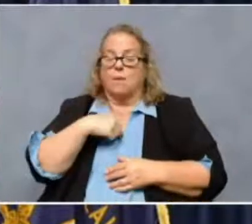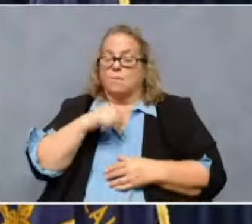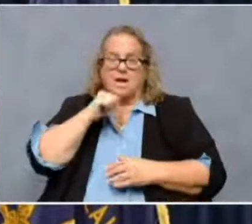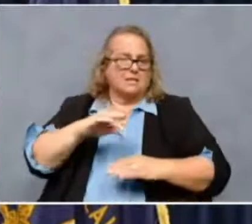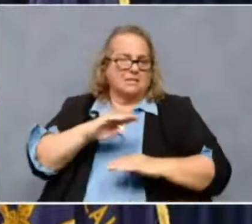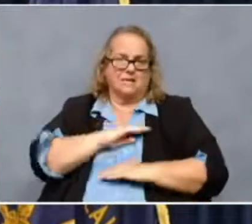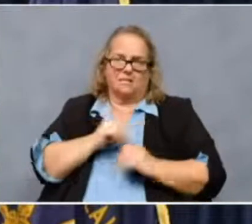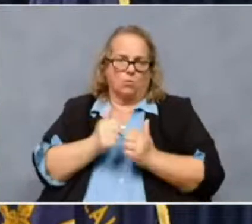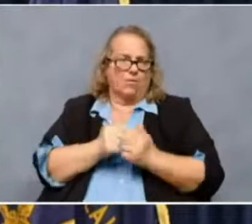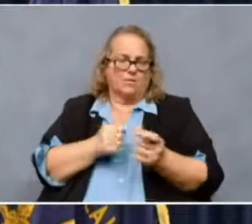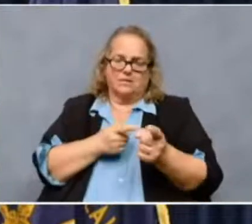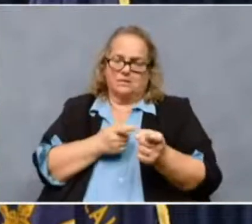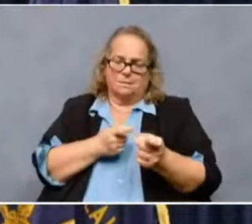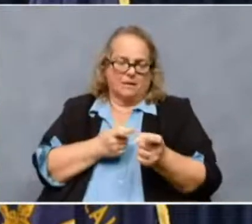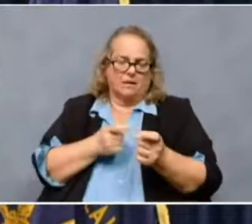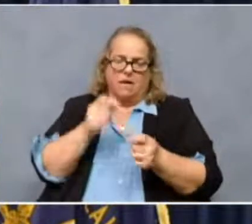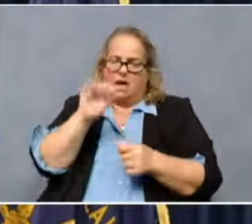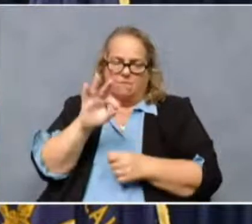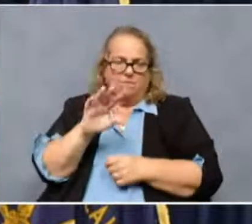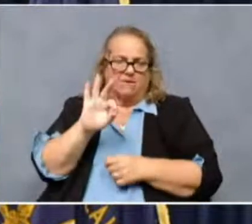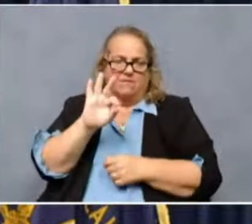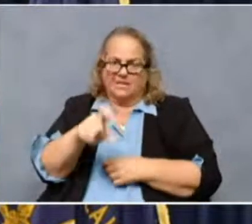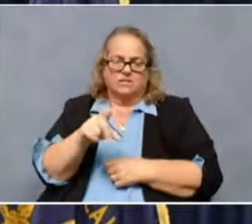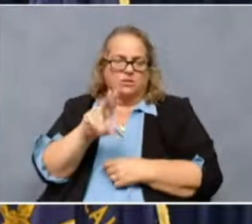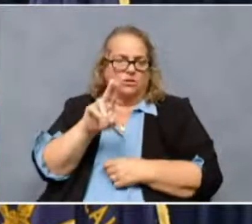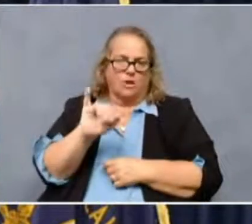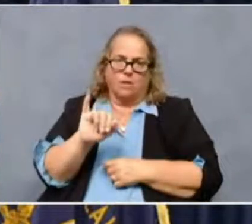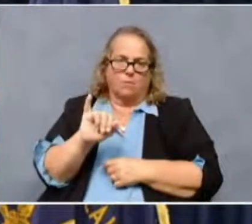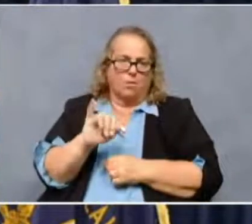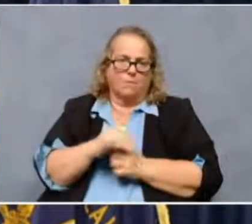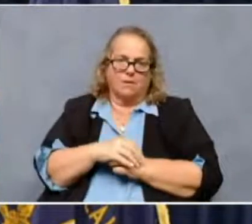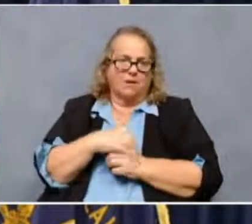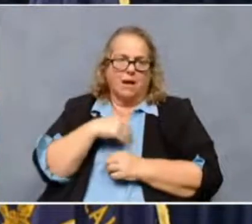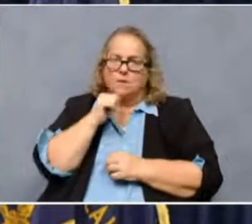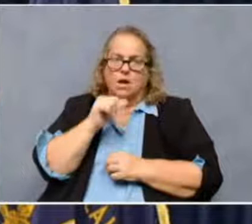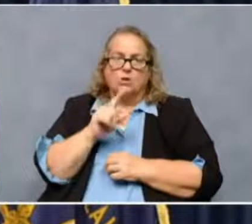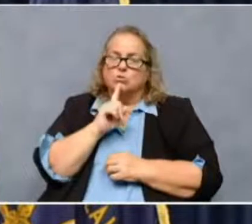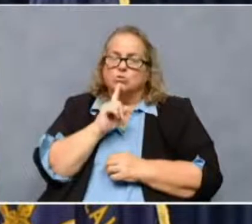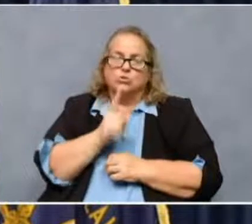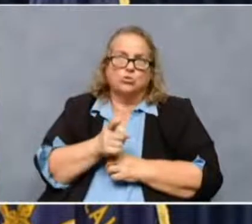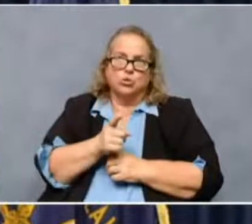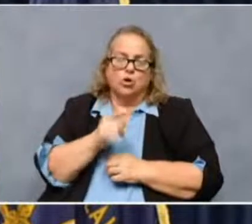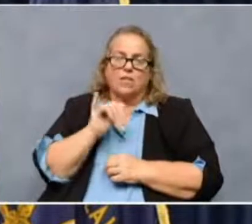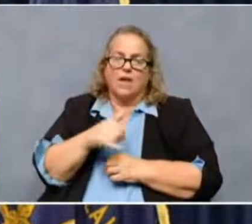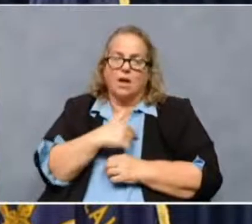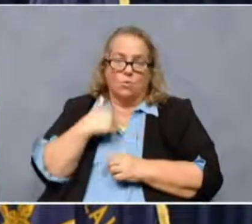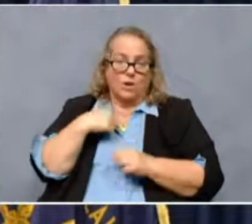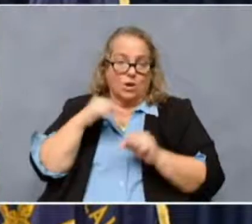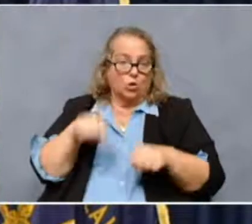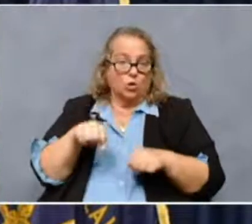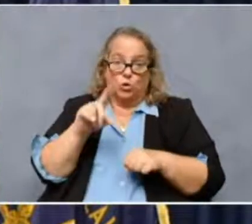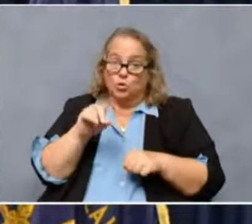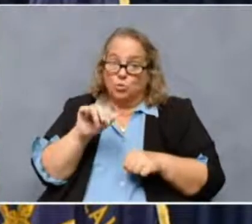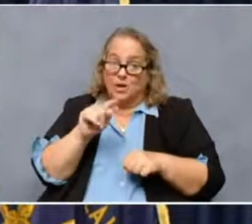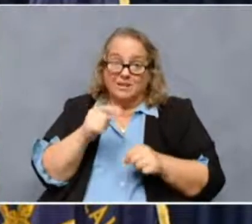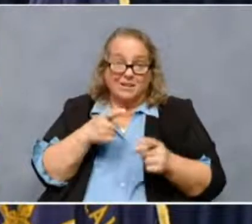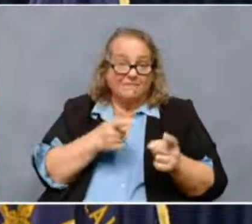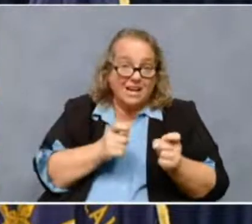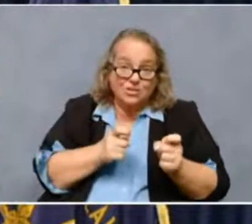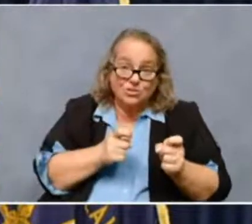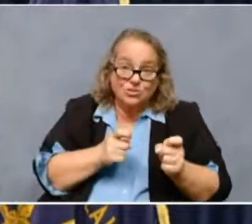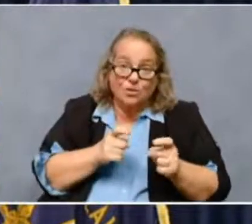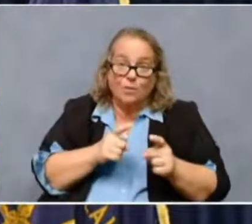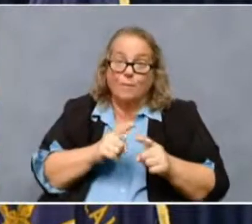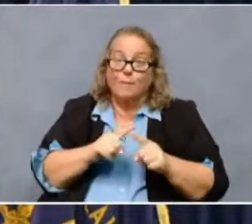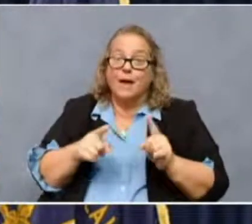of fixing UI. I'm not sure that we could do it faster, but I'm not satisfied with it.